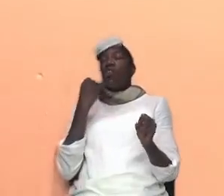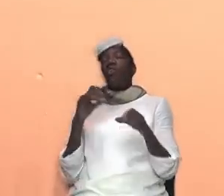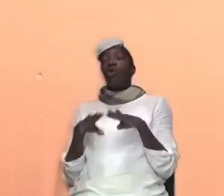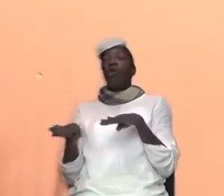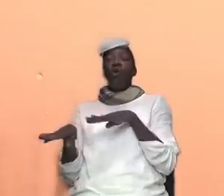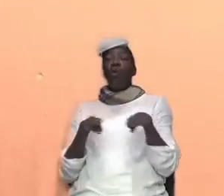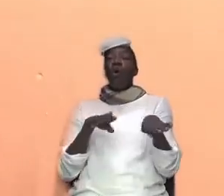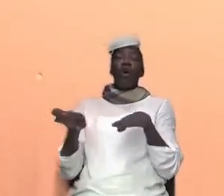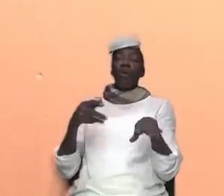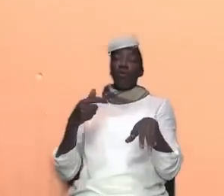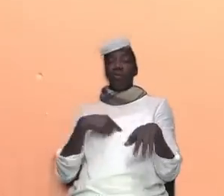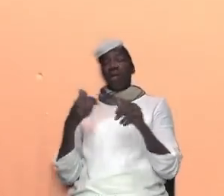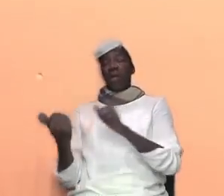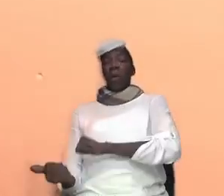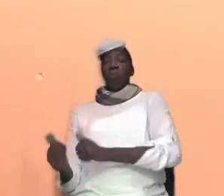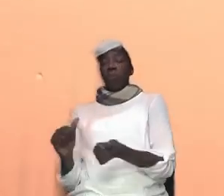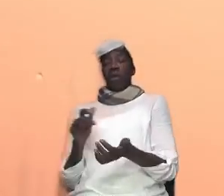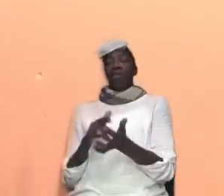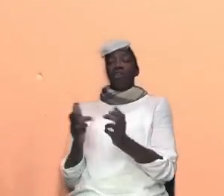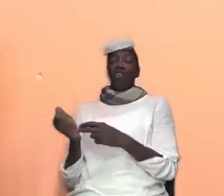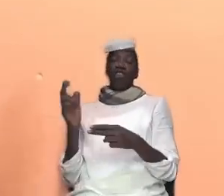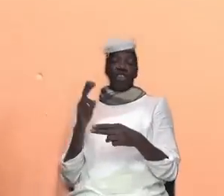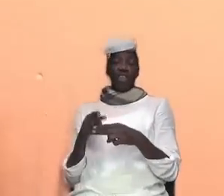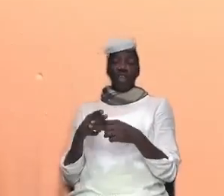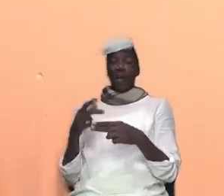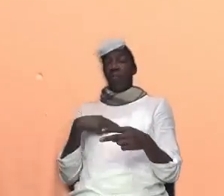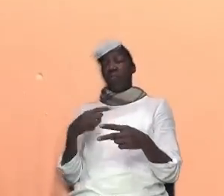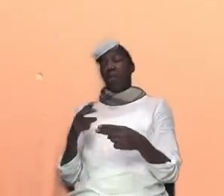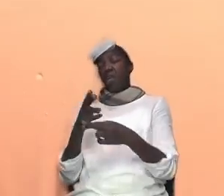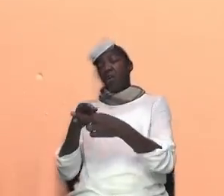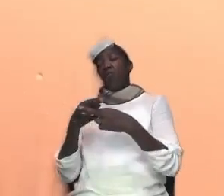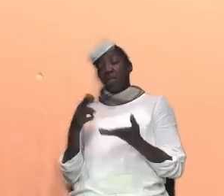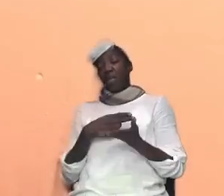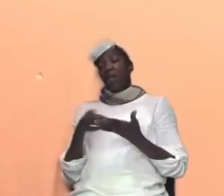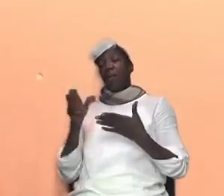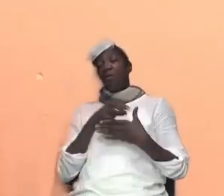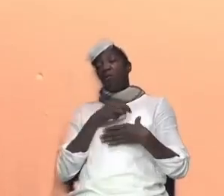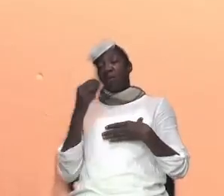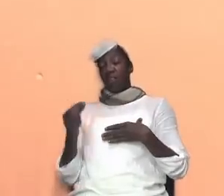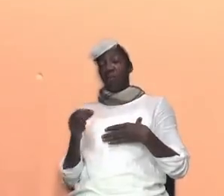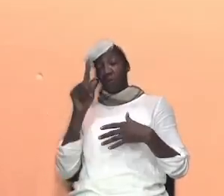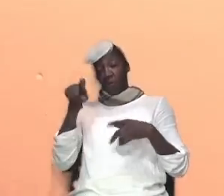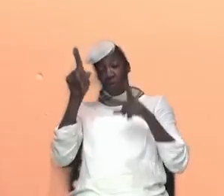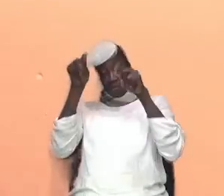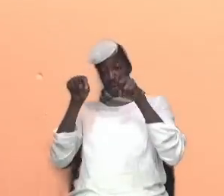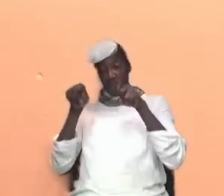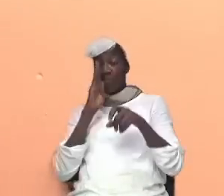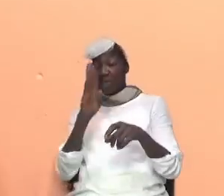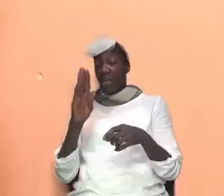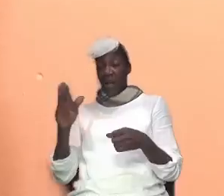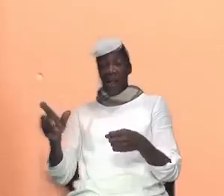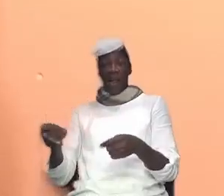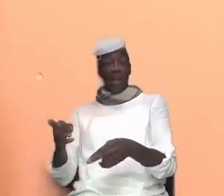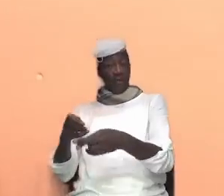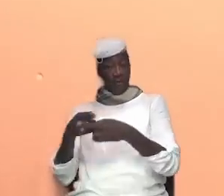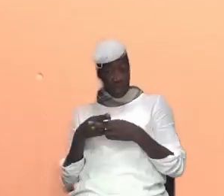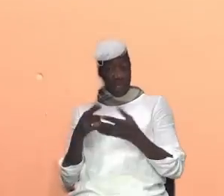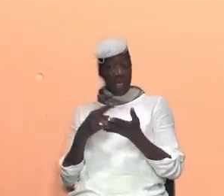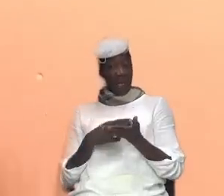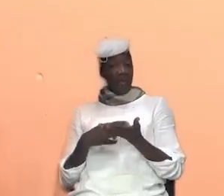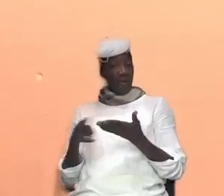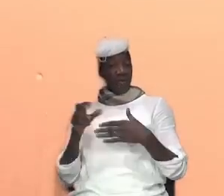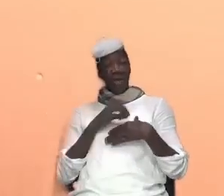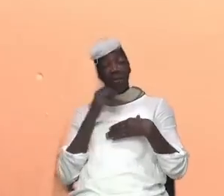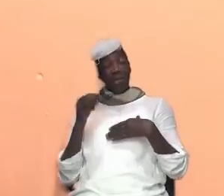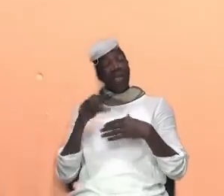everybody that I have been baptized in Jesus' name, or I have been filled with the Holy Ghost and you must be filled with the Holy Ghost. Yes, the witness in